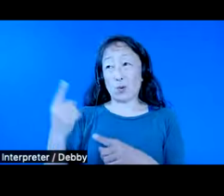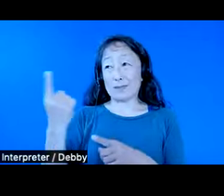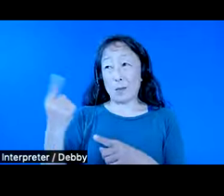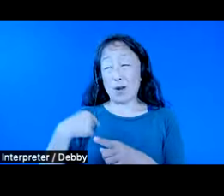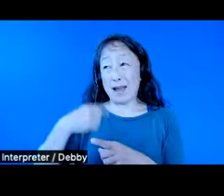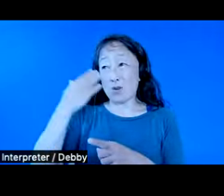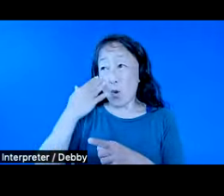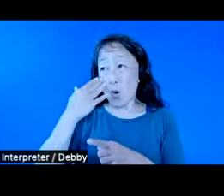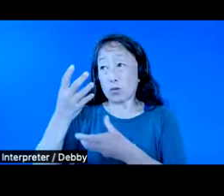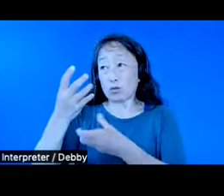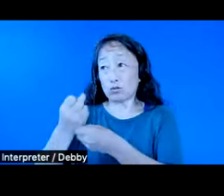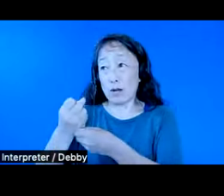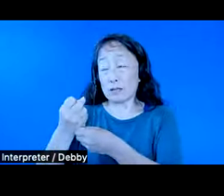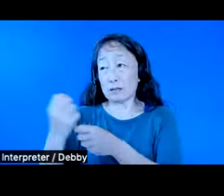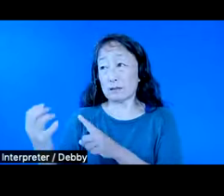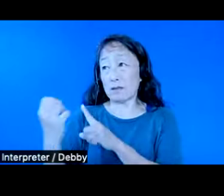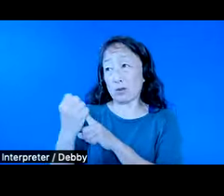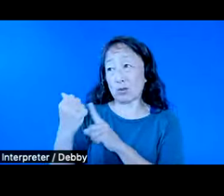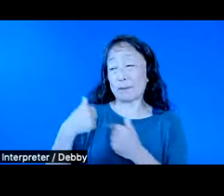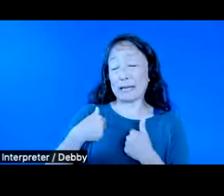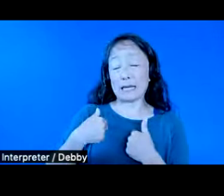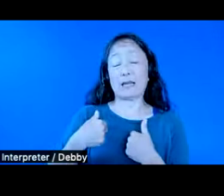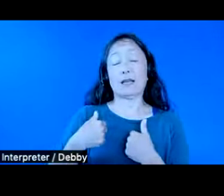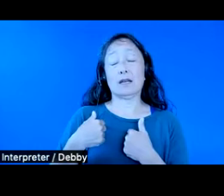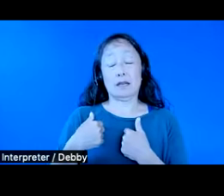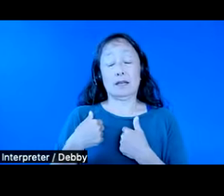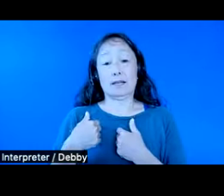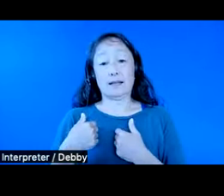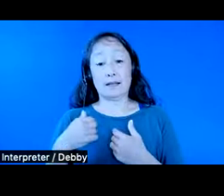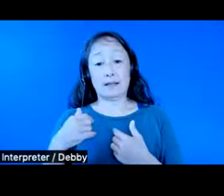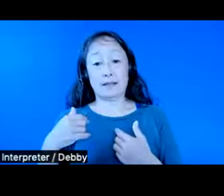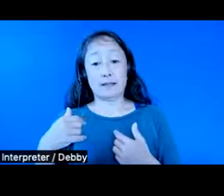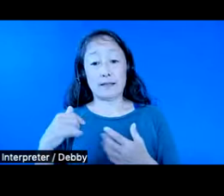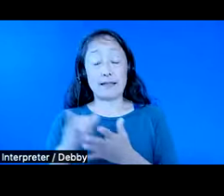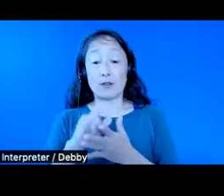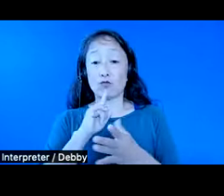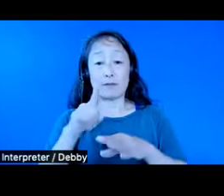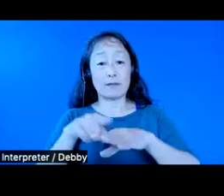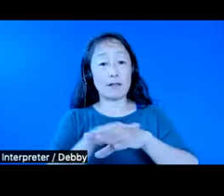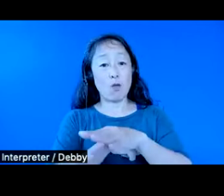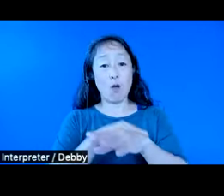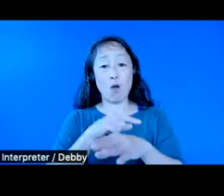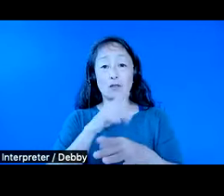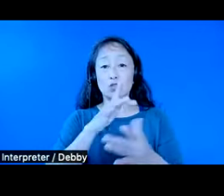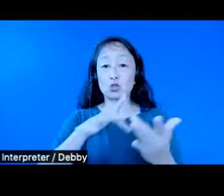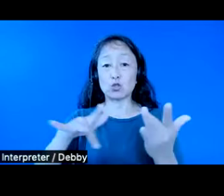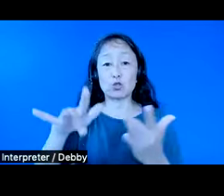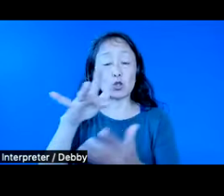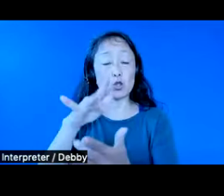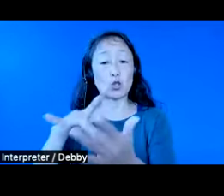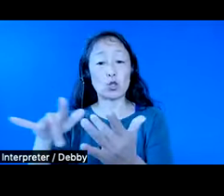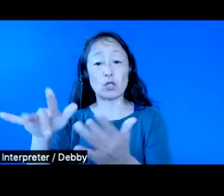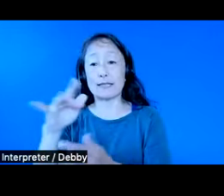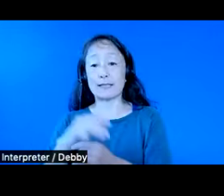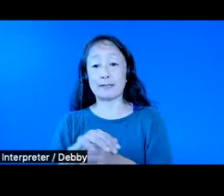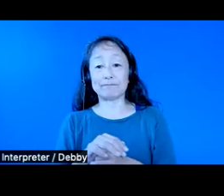trusts. And that is a really long journey that was talked about earlier with the mental health that Linda, thank